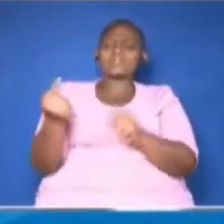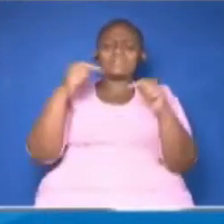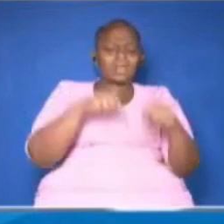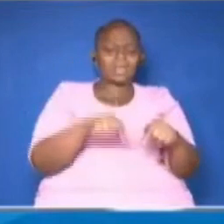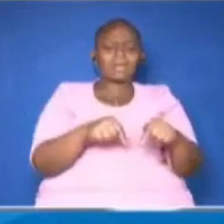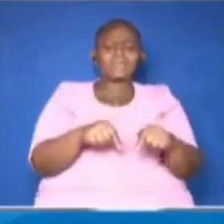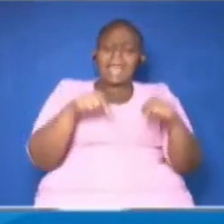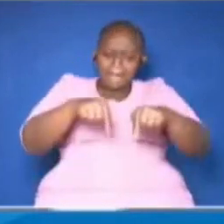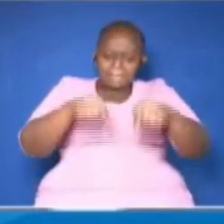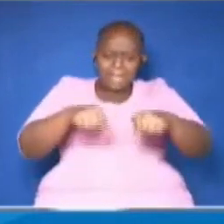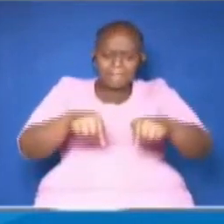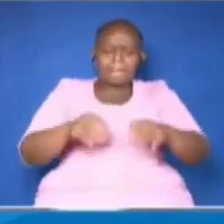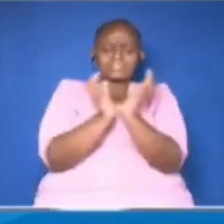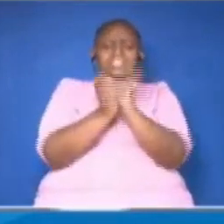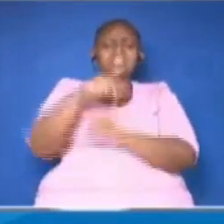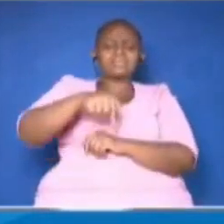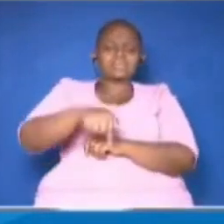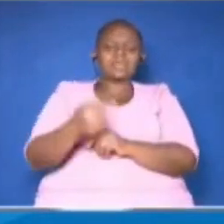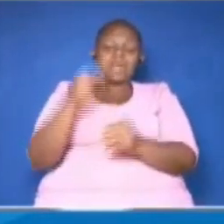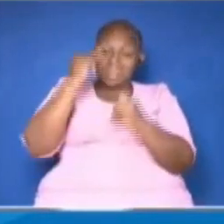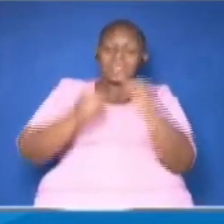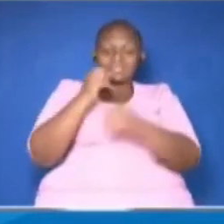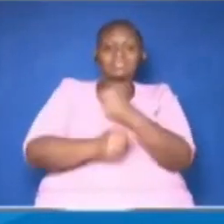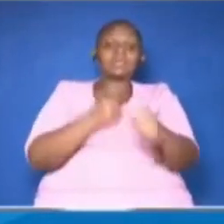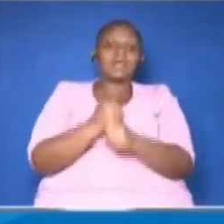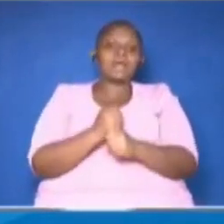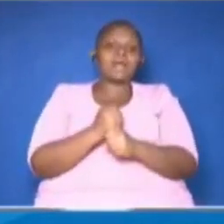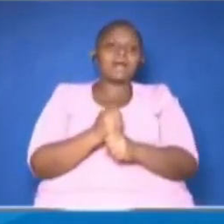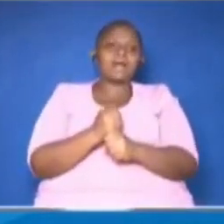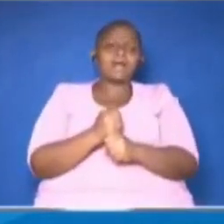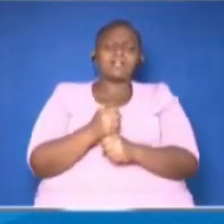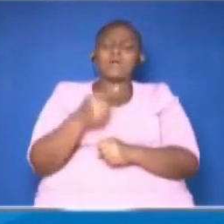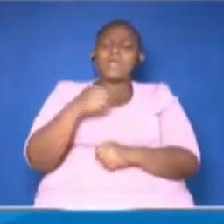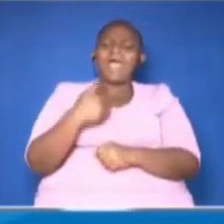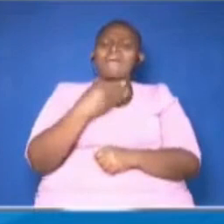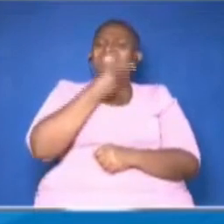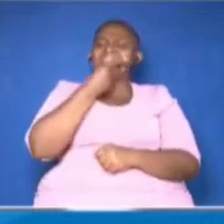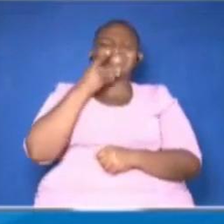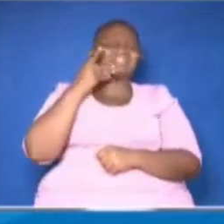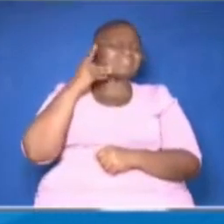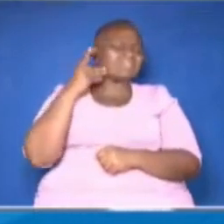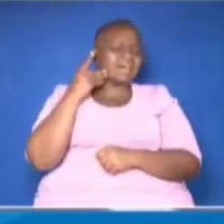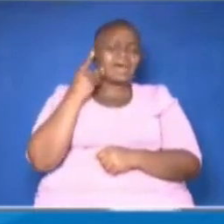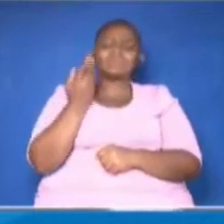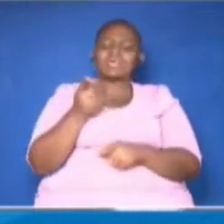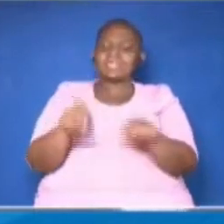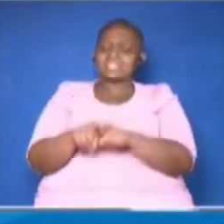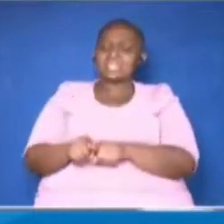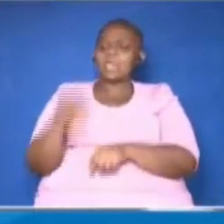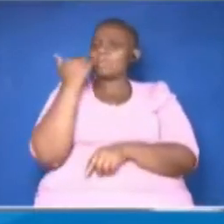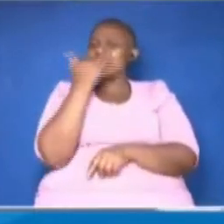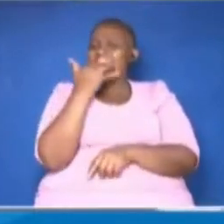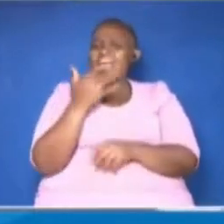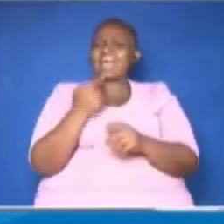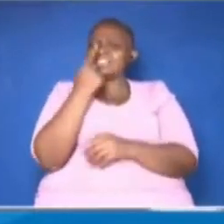to this stadium. Last year, there was drought in Kenya, as my deputy has said,